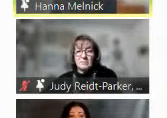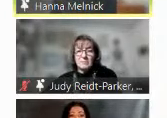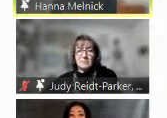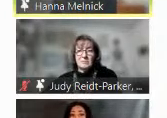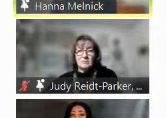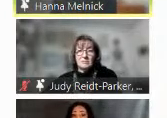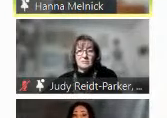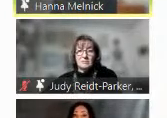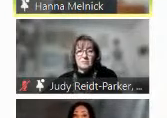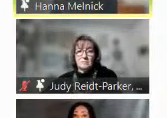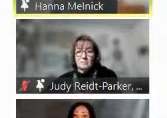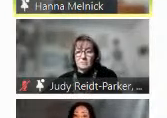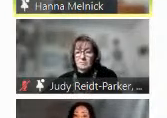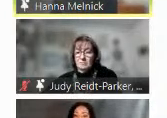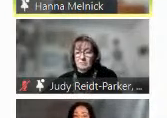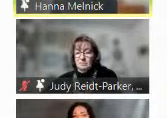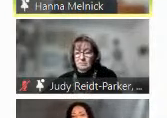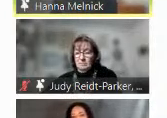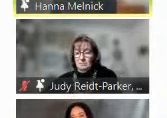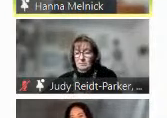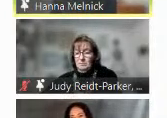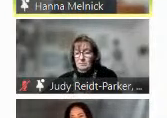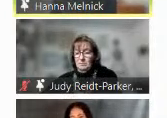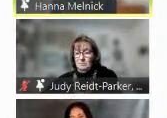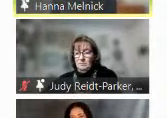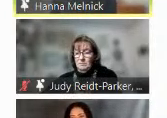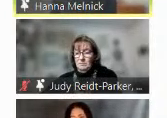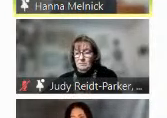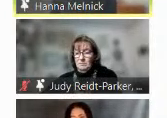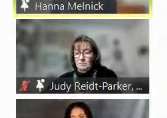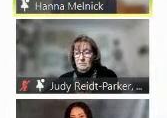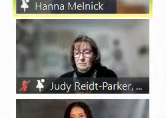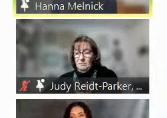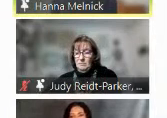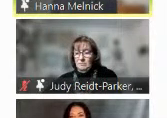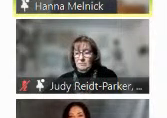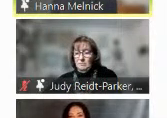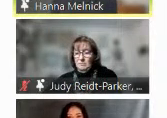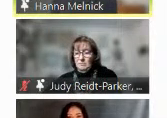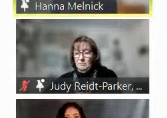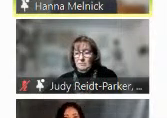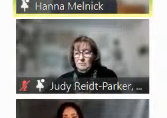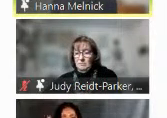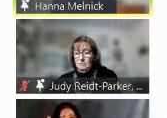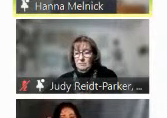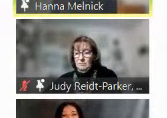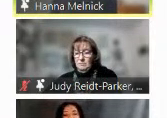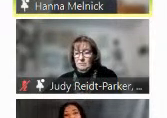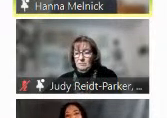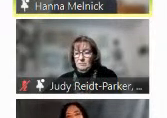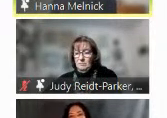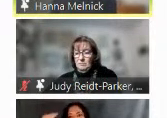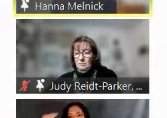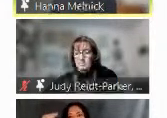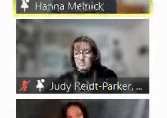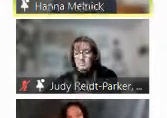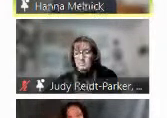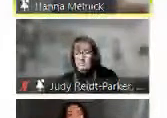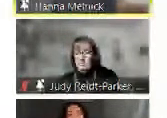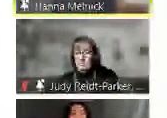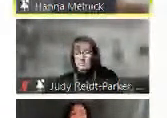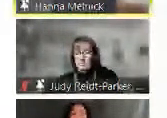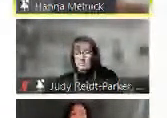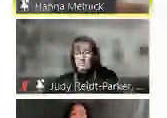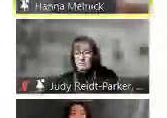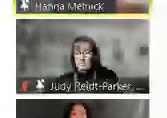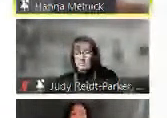12 children over the age of 2 per adult. CSCP allows no more than 8. Head Start allows no